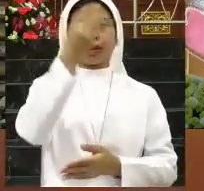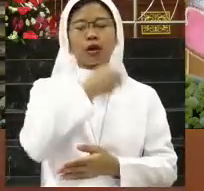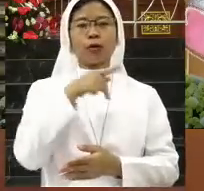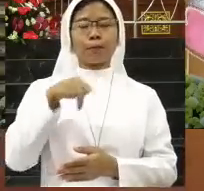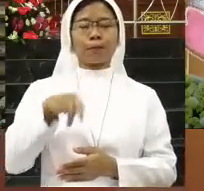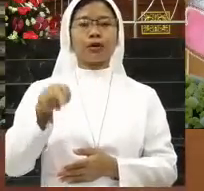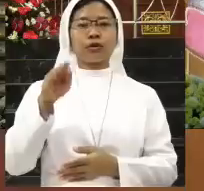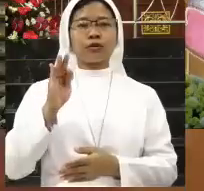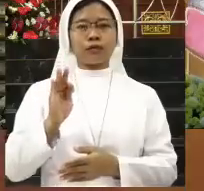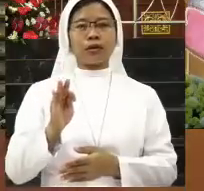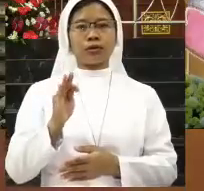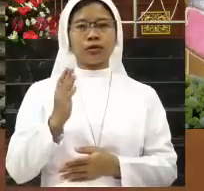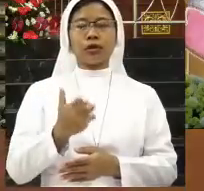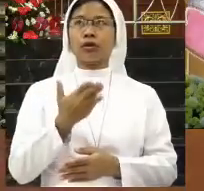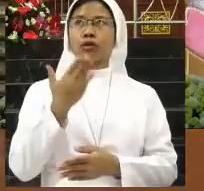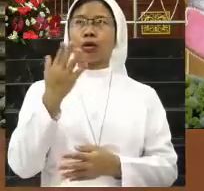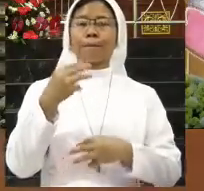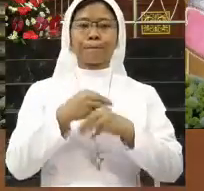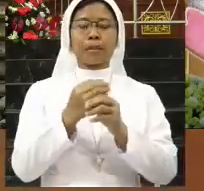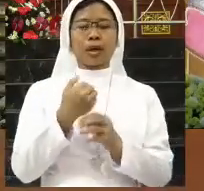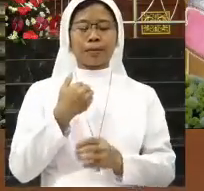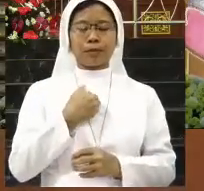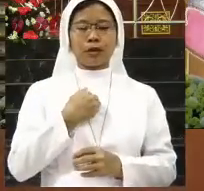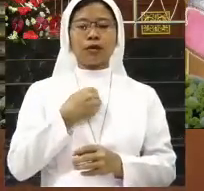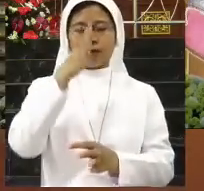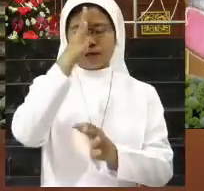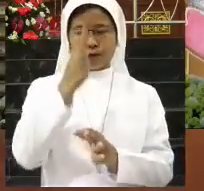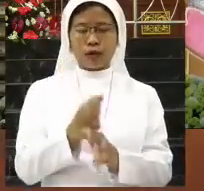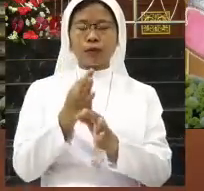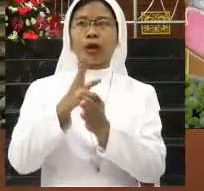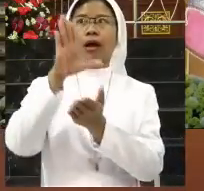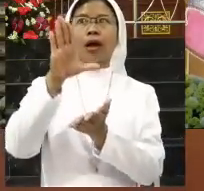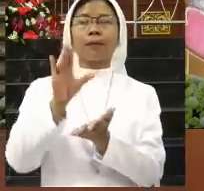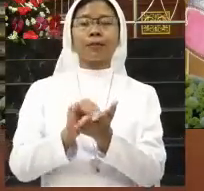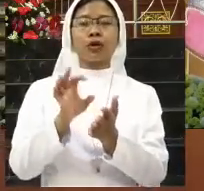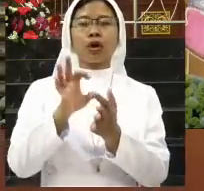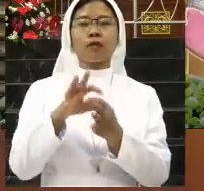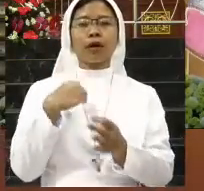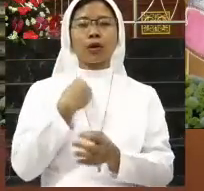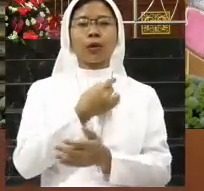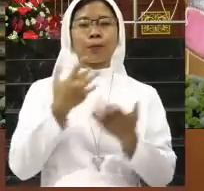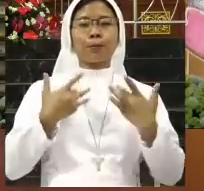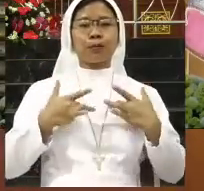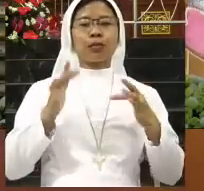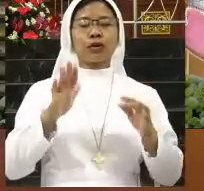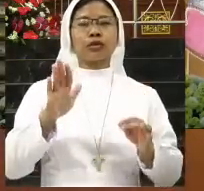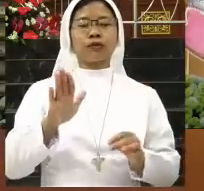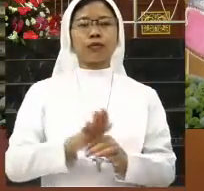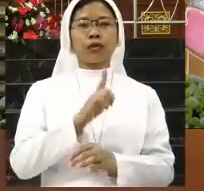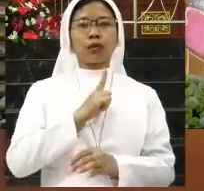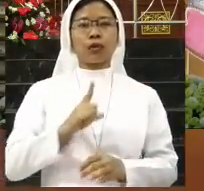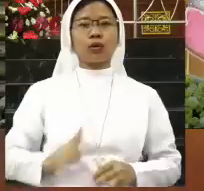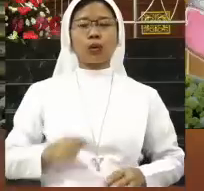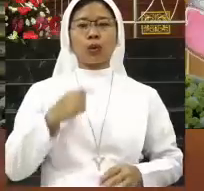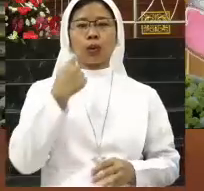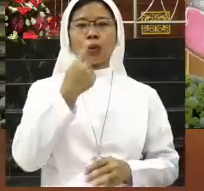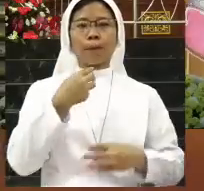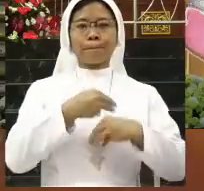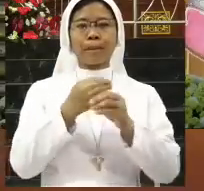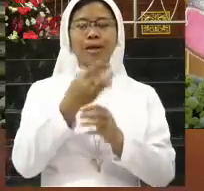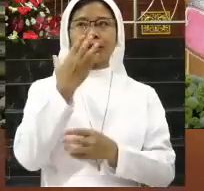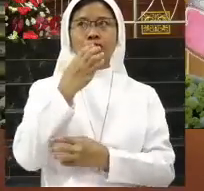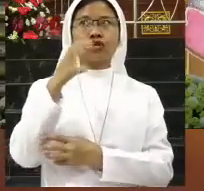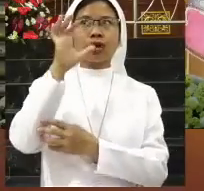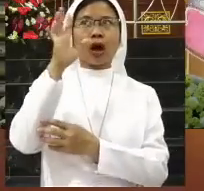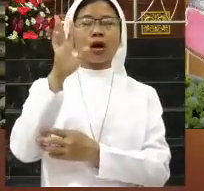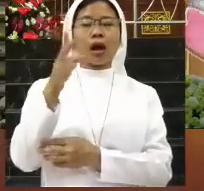Peñafrancia, to make me a faithful imitator of our merciful Lord, who makes the sun